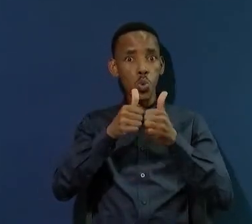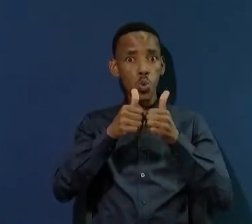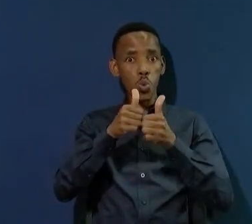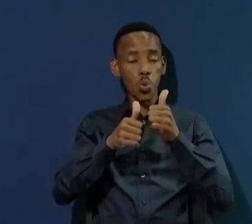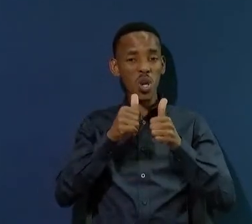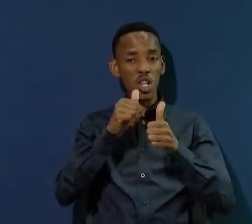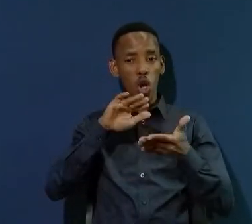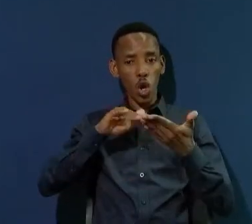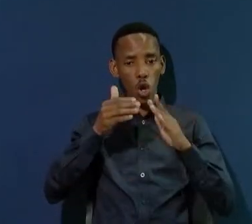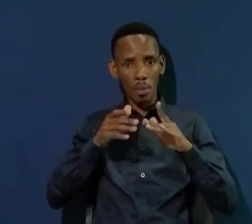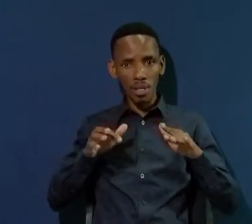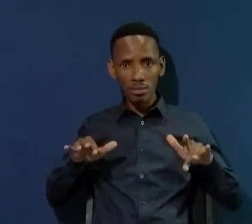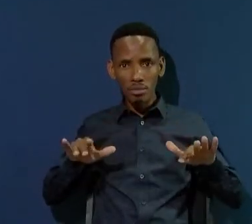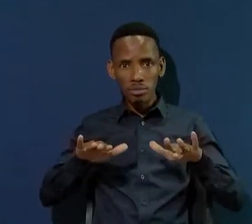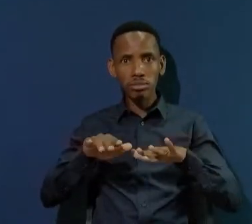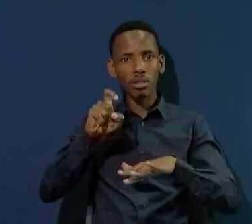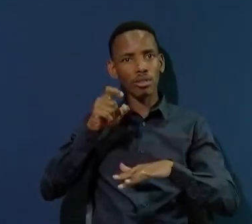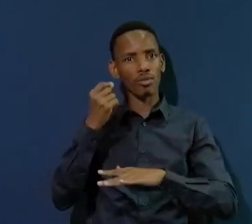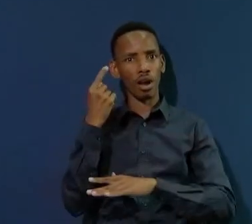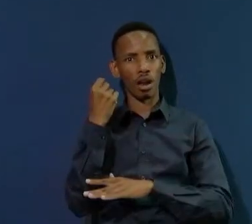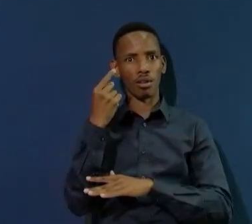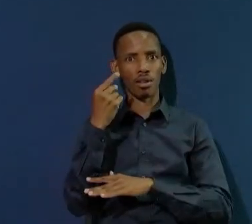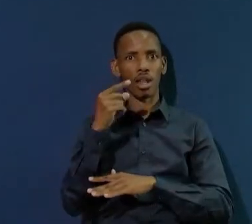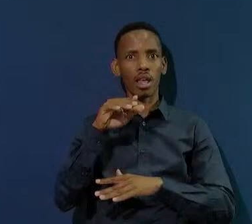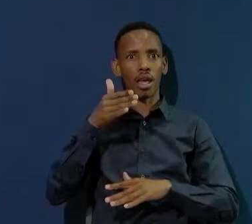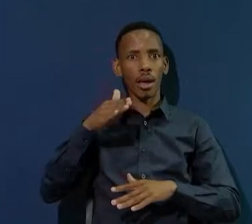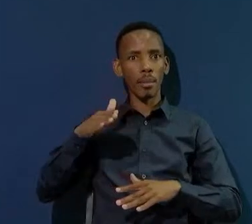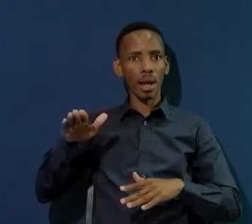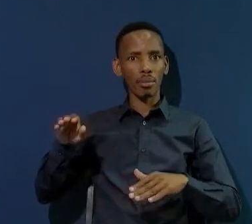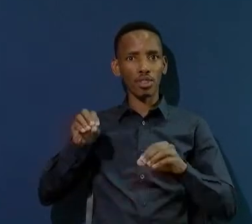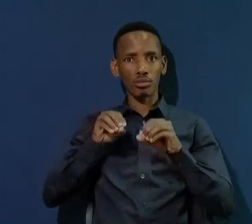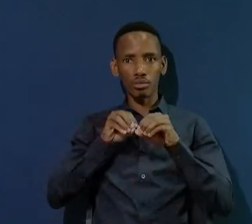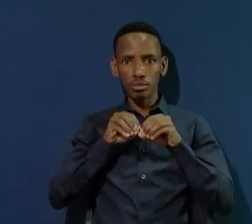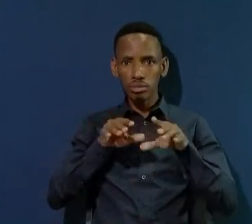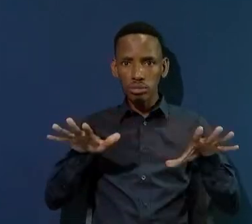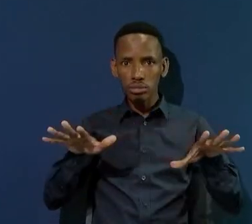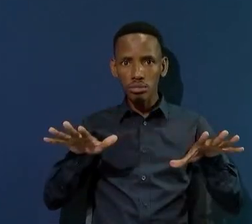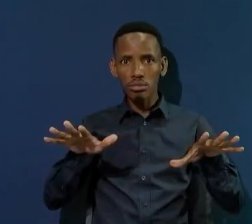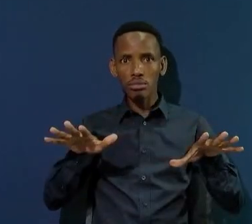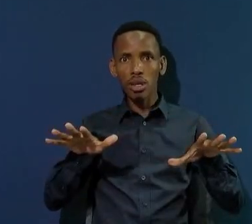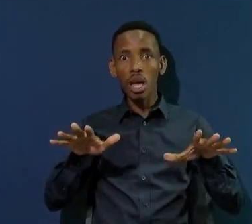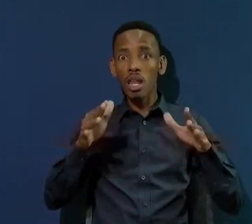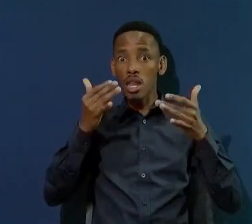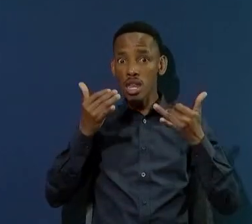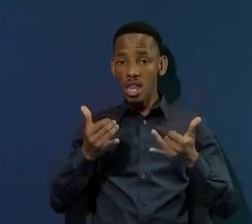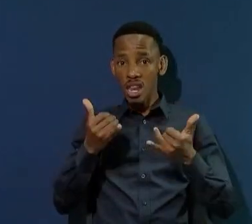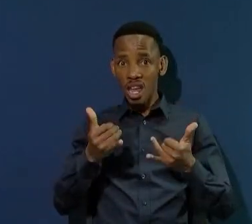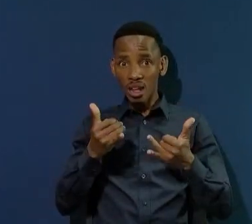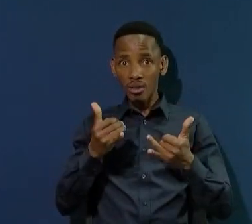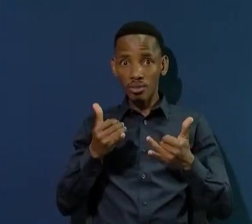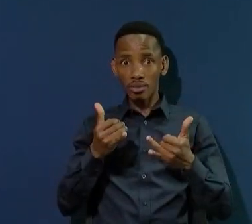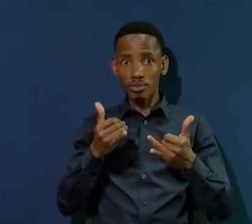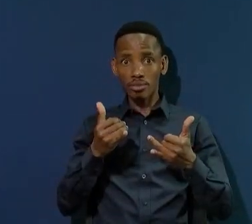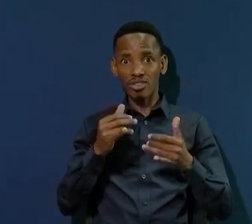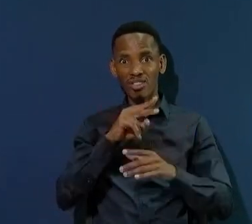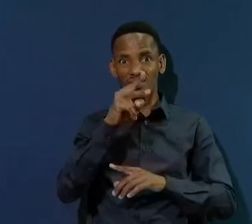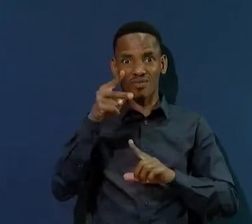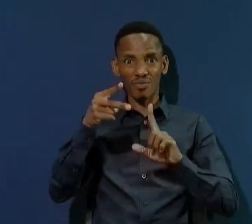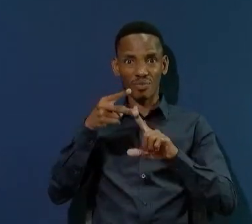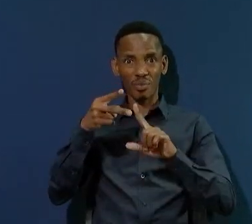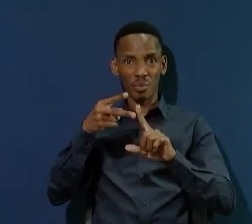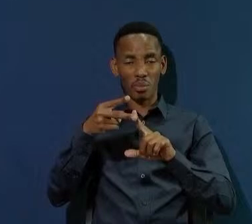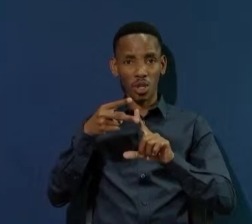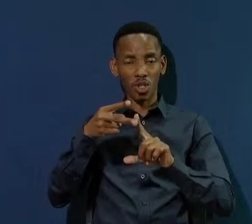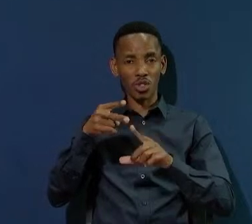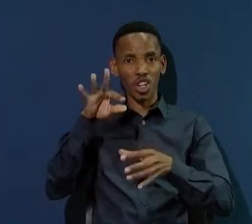Gore phatlalatso ya parliament, a re bue ka writ of election. Because ra lemoga gore ka hata utona na tlhalosa